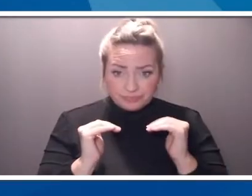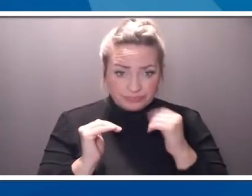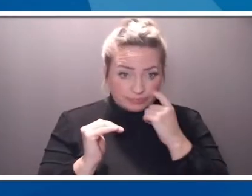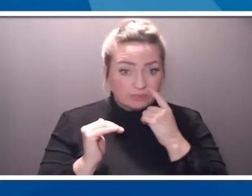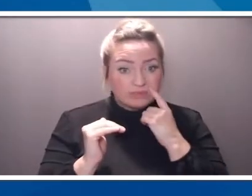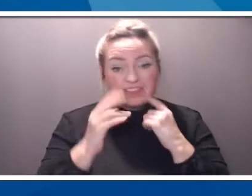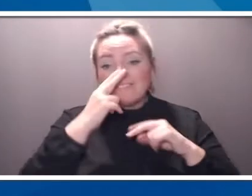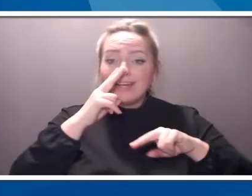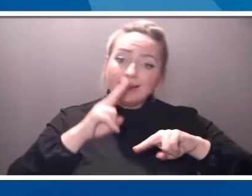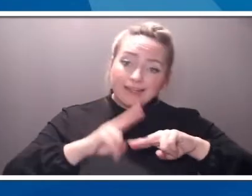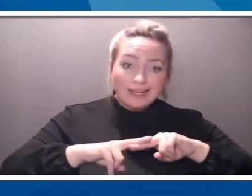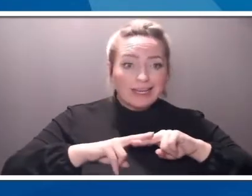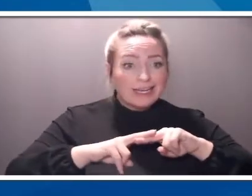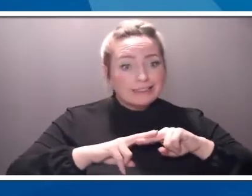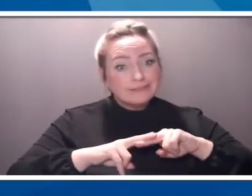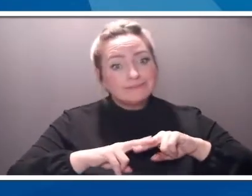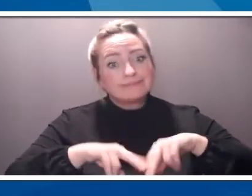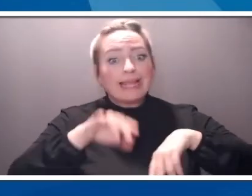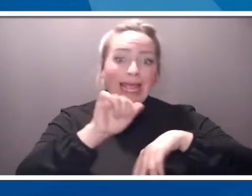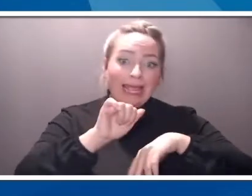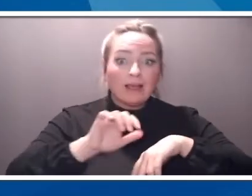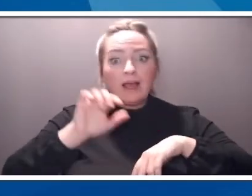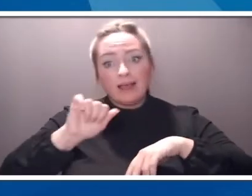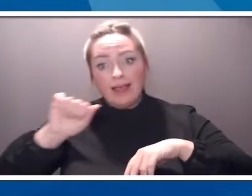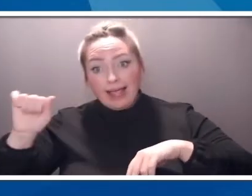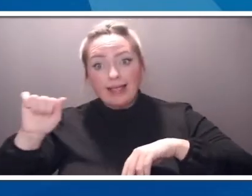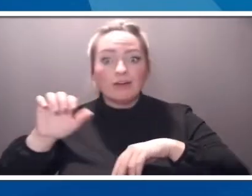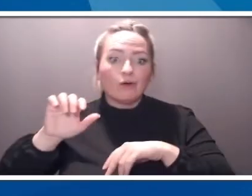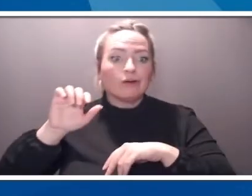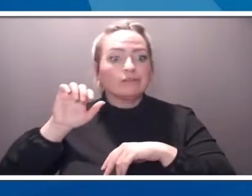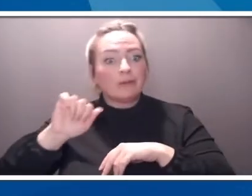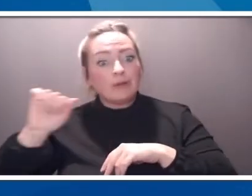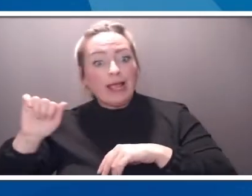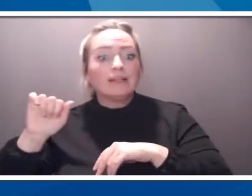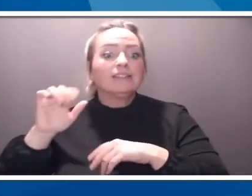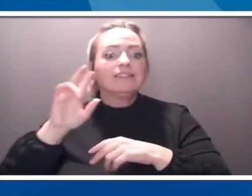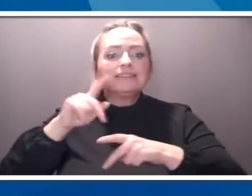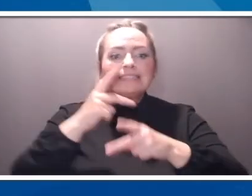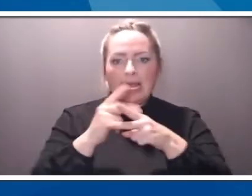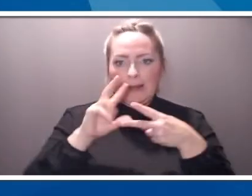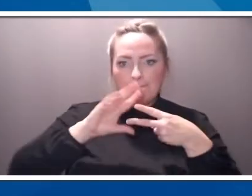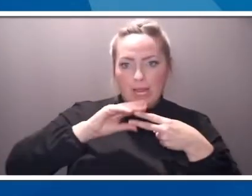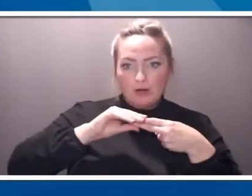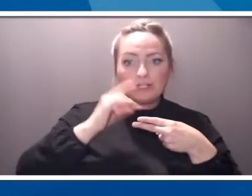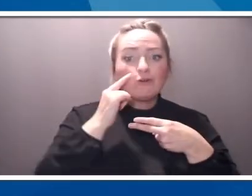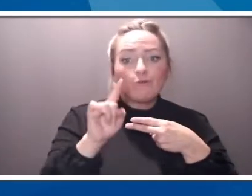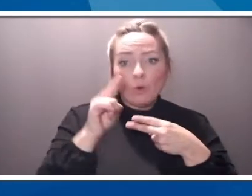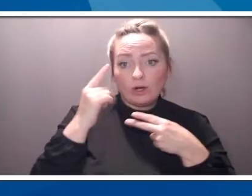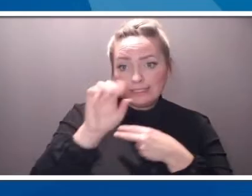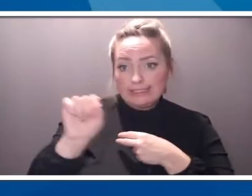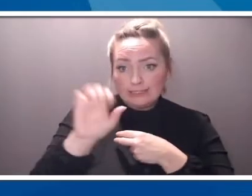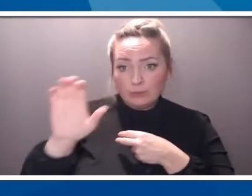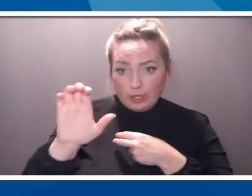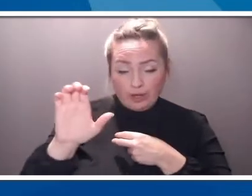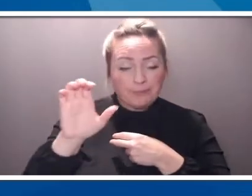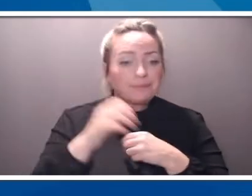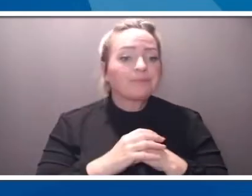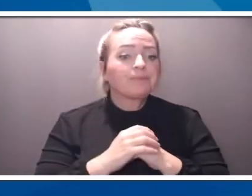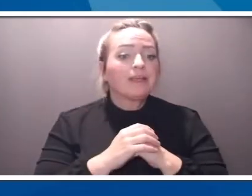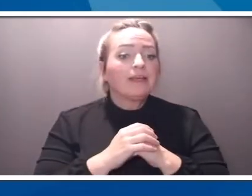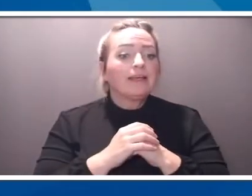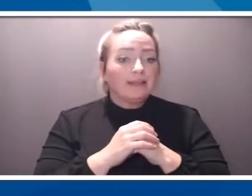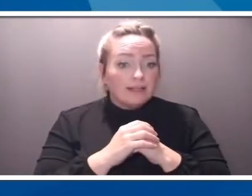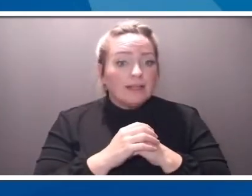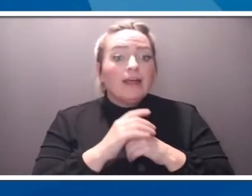And then we get into the fun kind of AA or AA, AAA kind of pairings of success